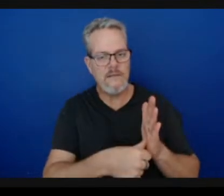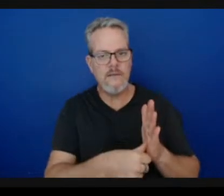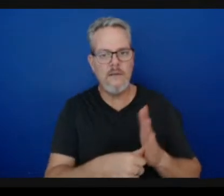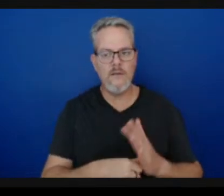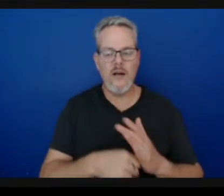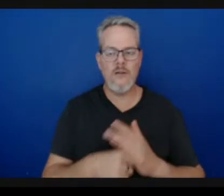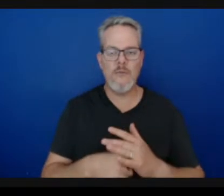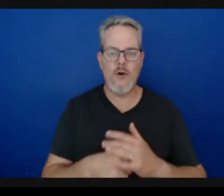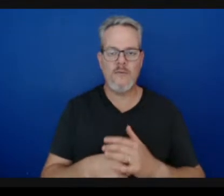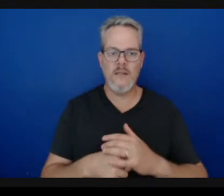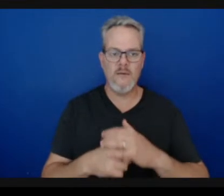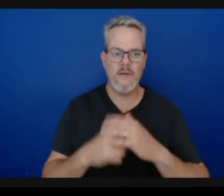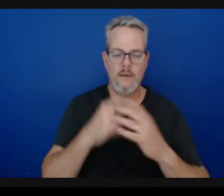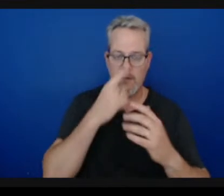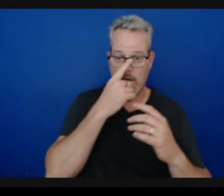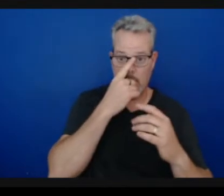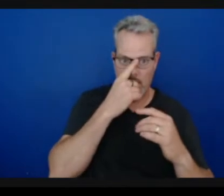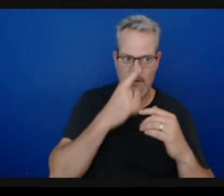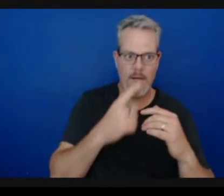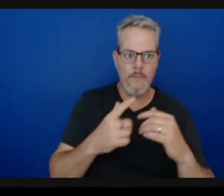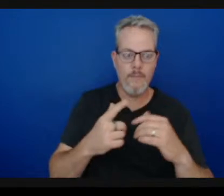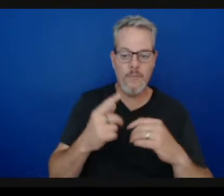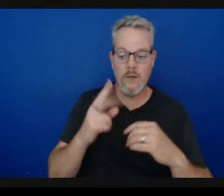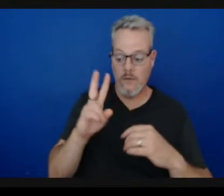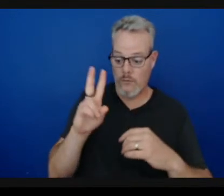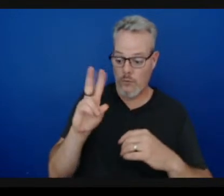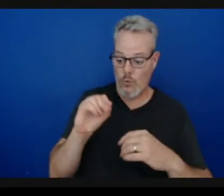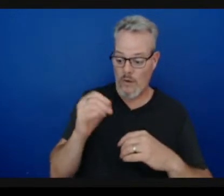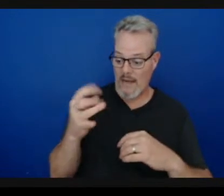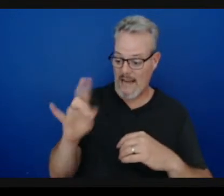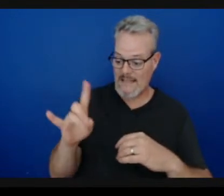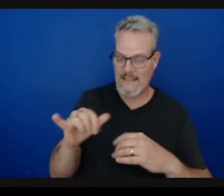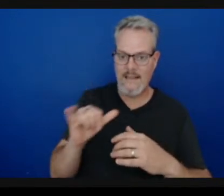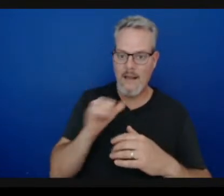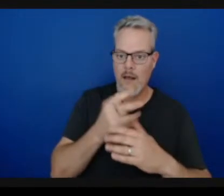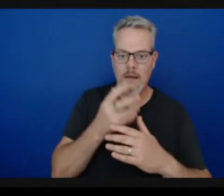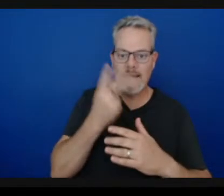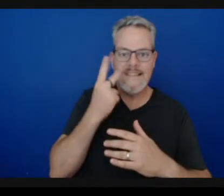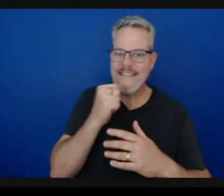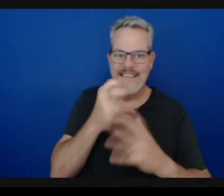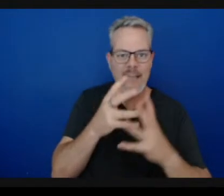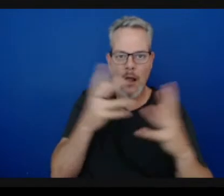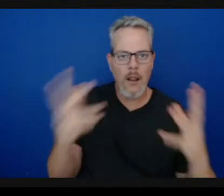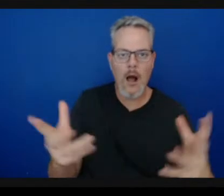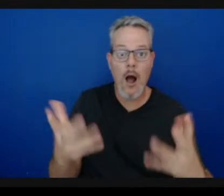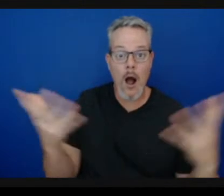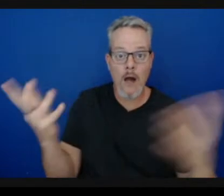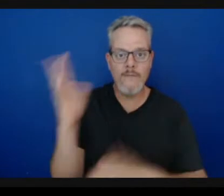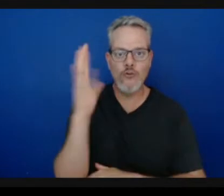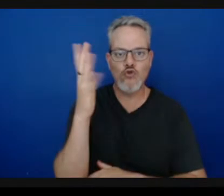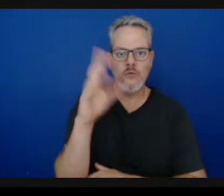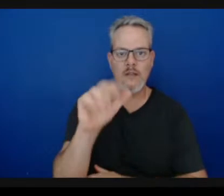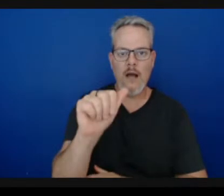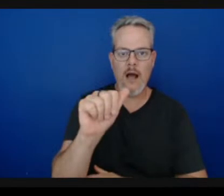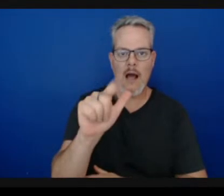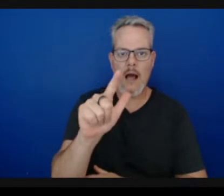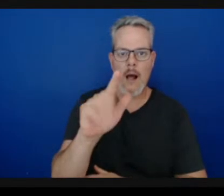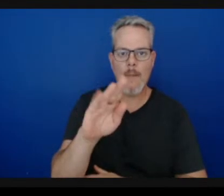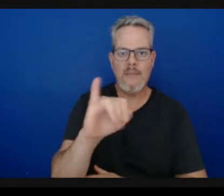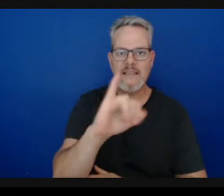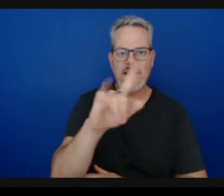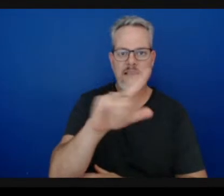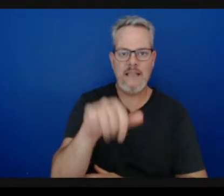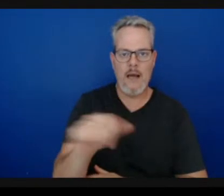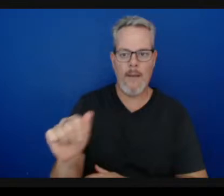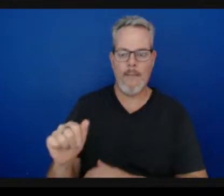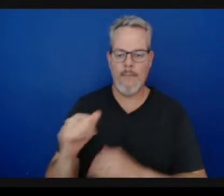versus, 2018 is the lack of albizia trees. Yeah, true. Right. It's